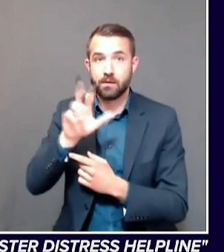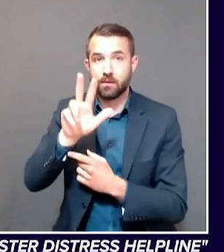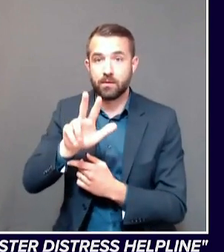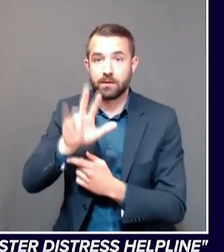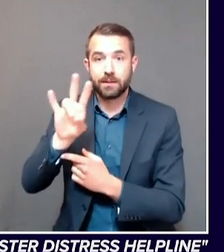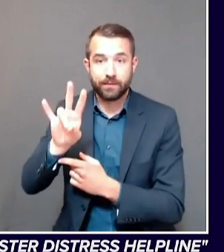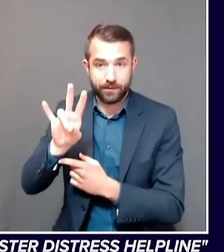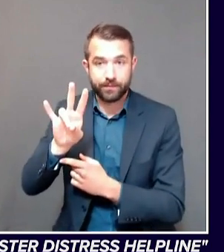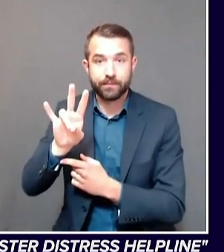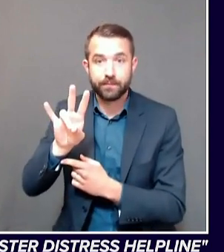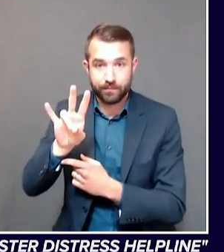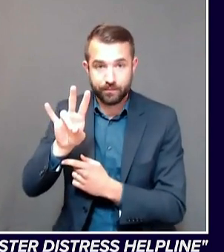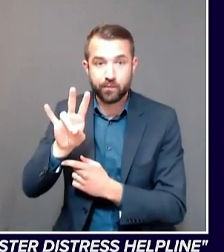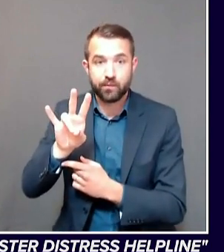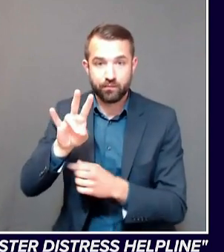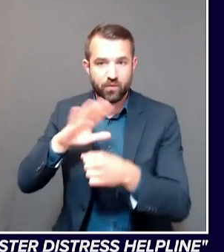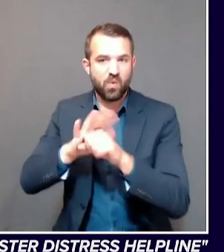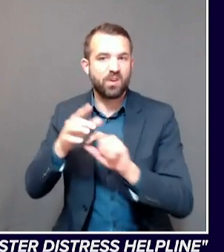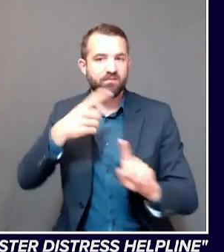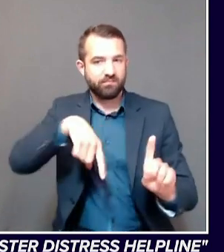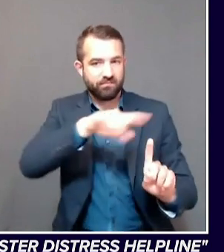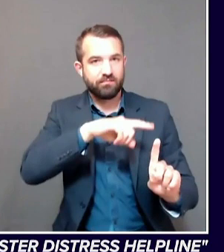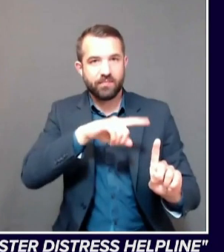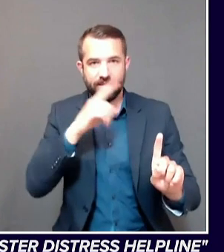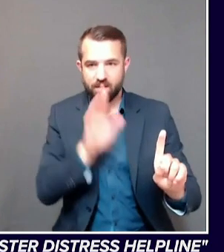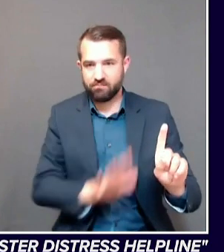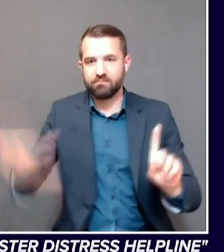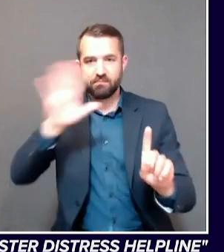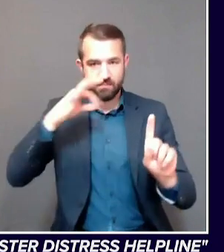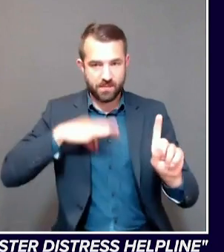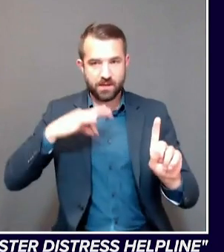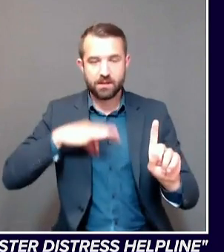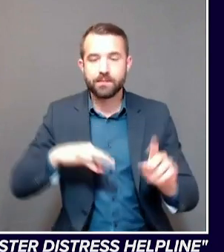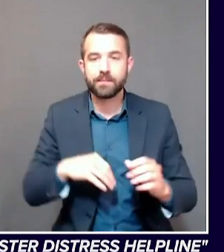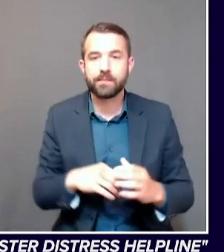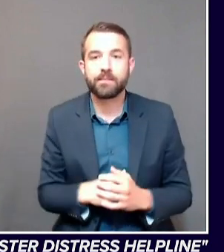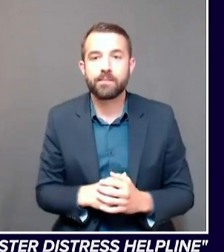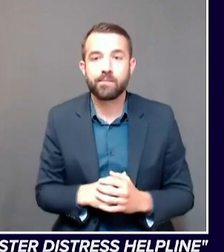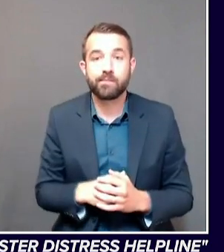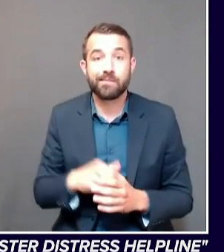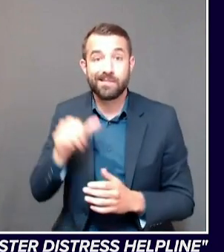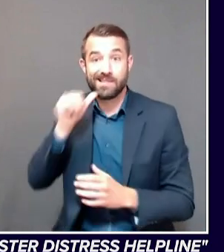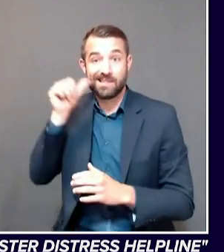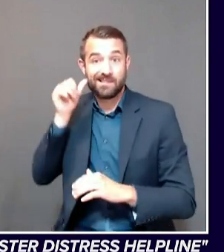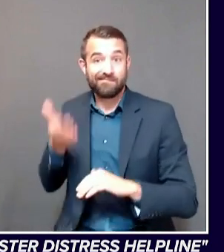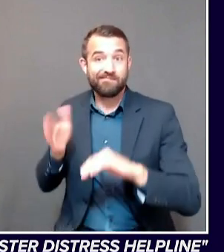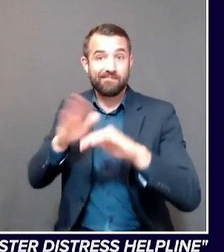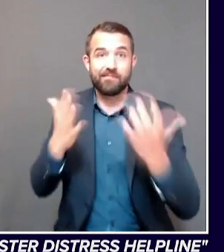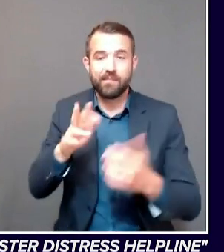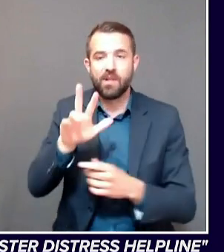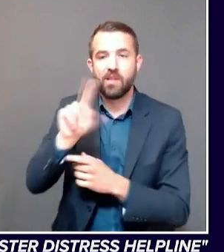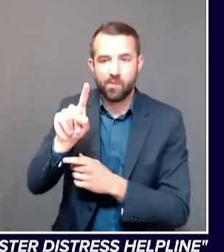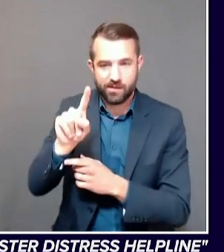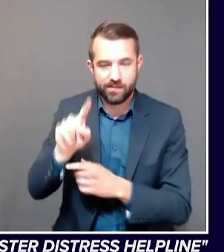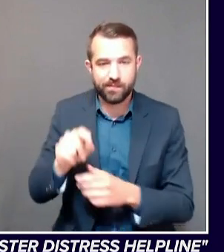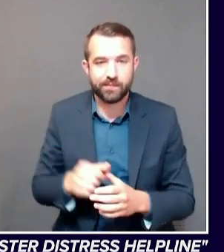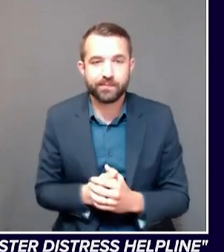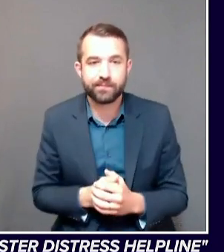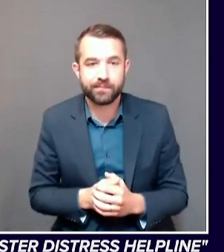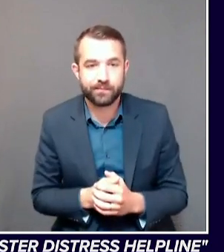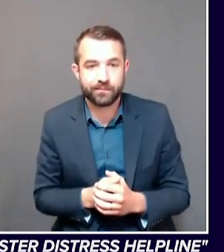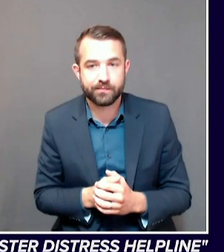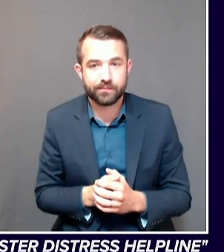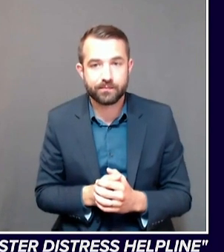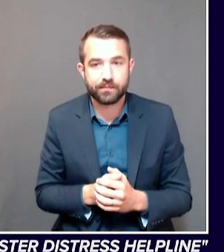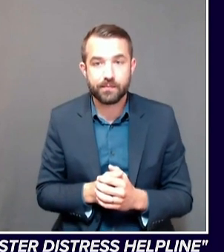2,637 cases of COVID-19 statewide. That's an increase of 31 cases since yesterday. Of